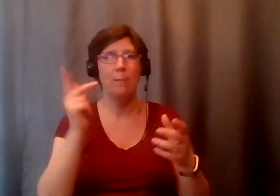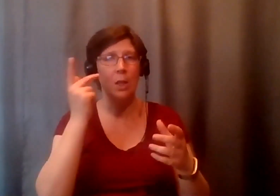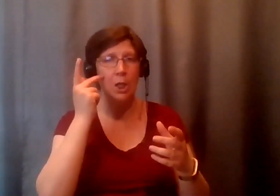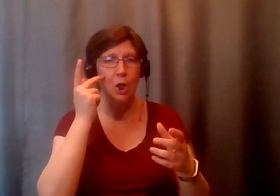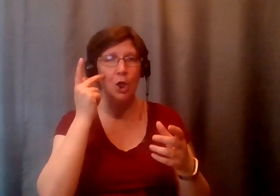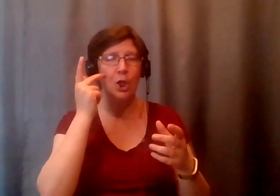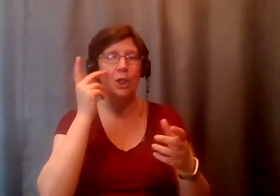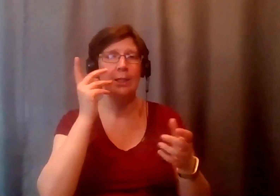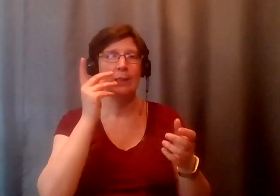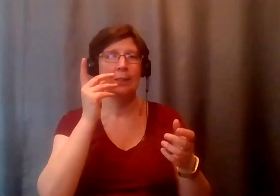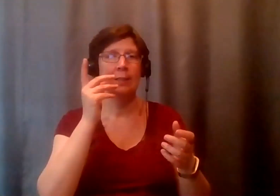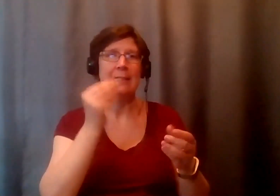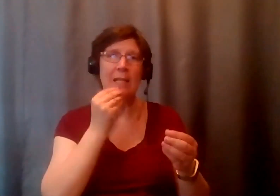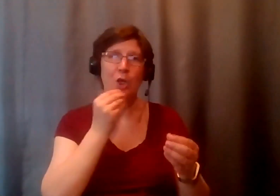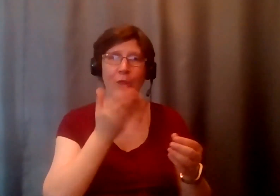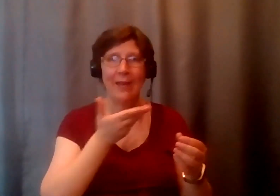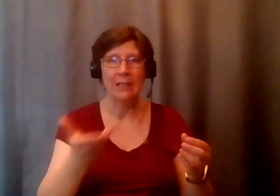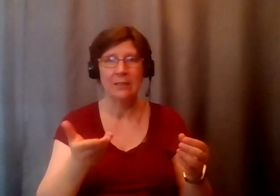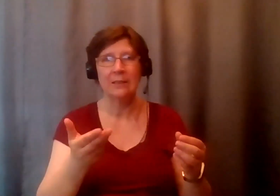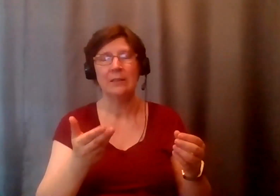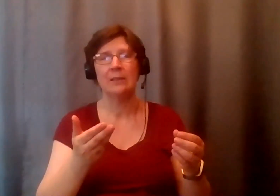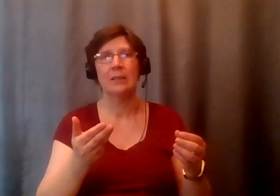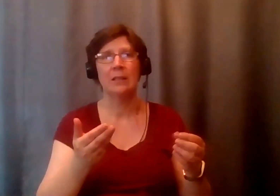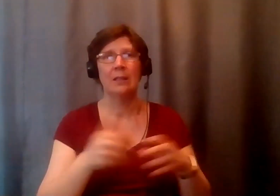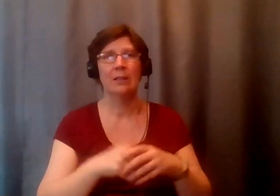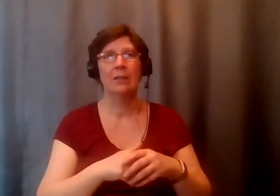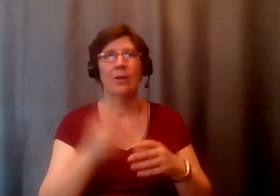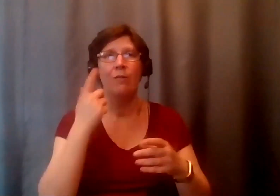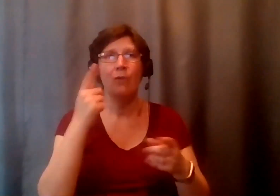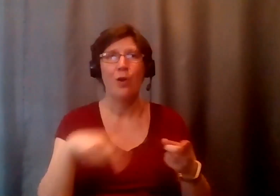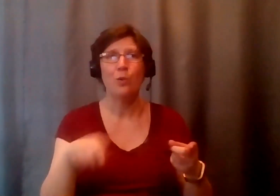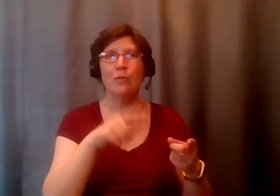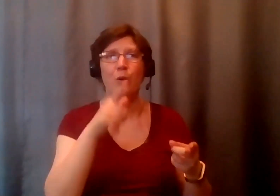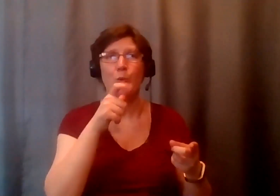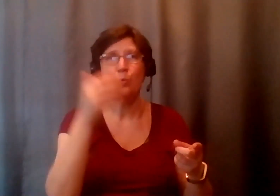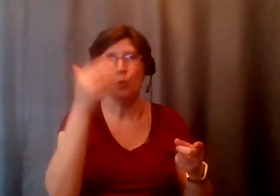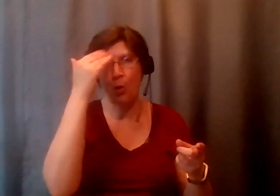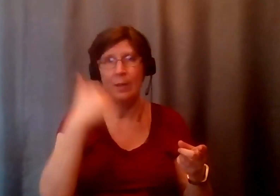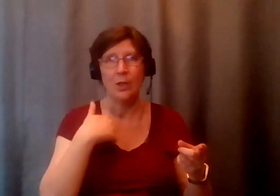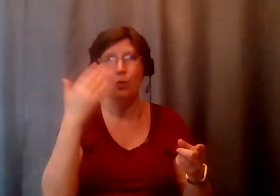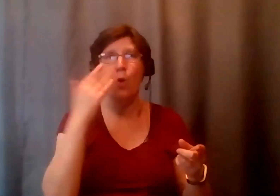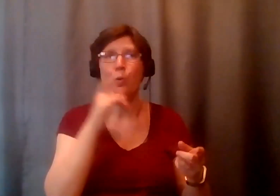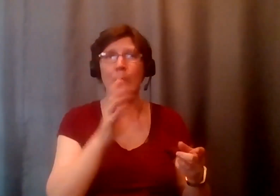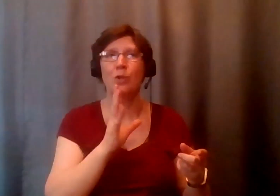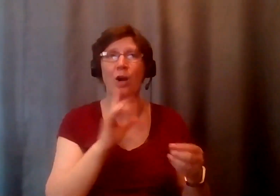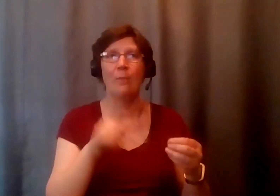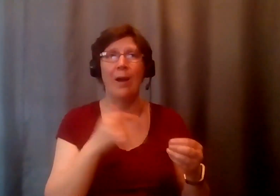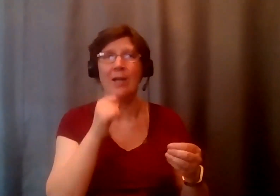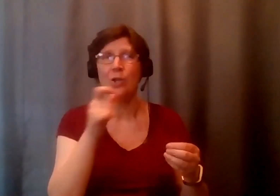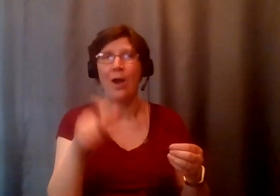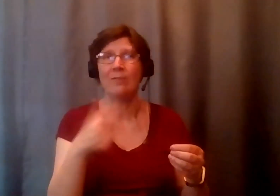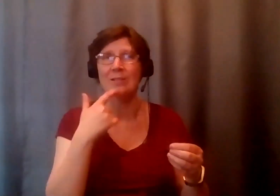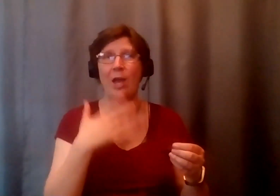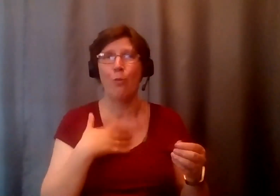dinner things. Yeah. For those of you who know me, you know who I'm talking about, and I don't have to say who my shadow